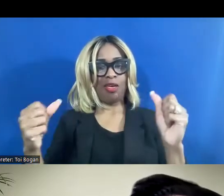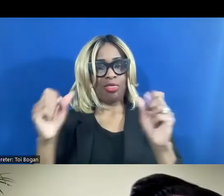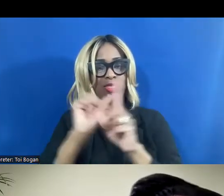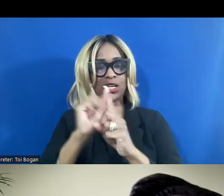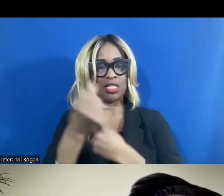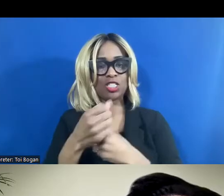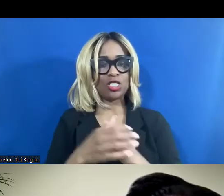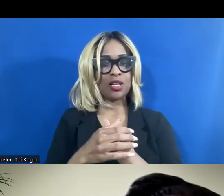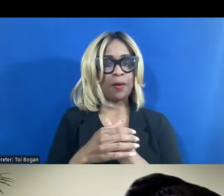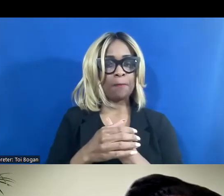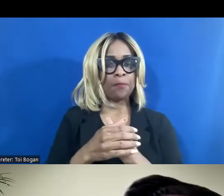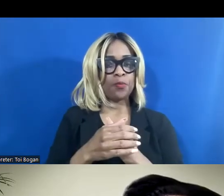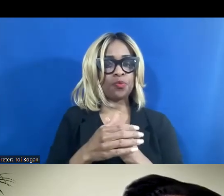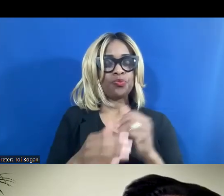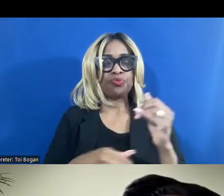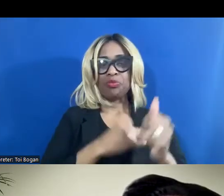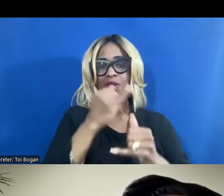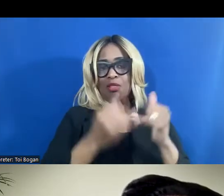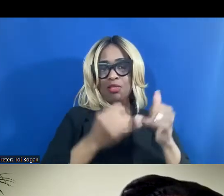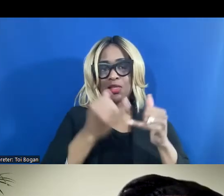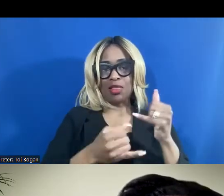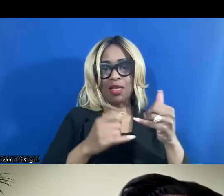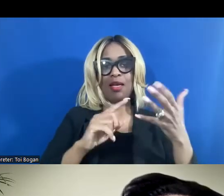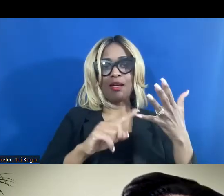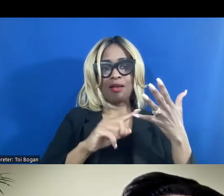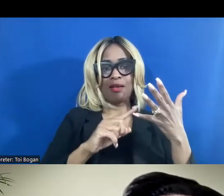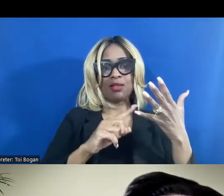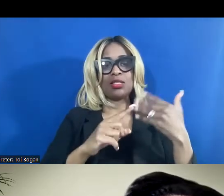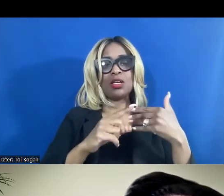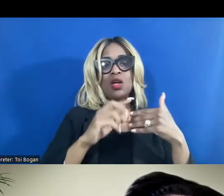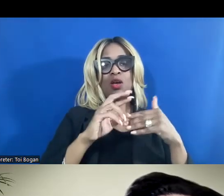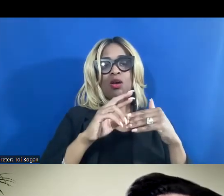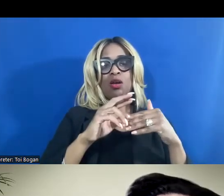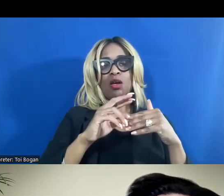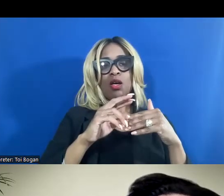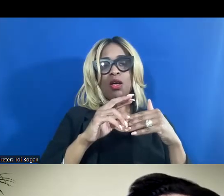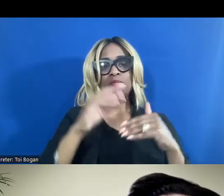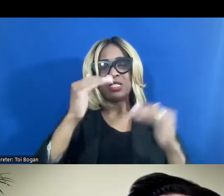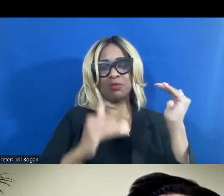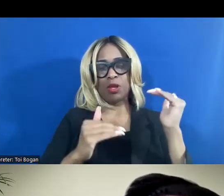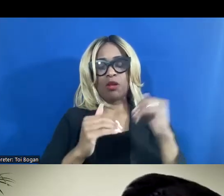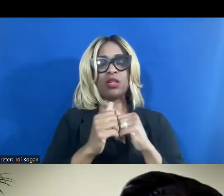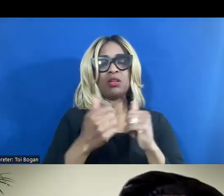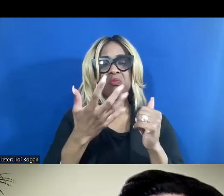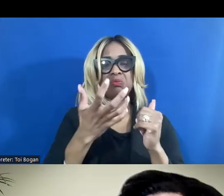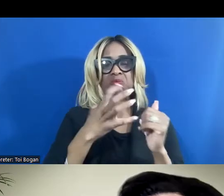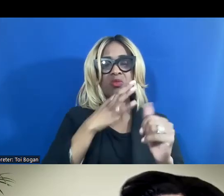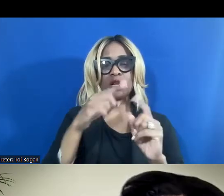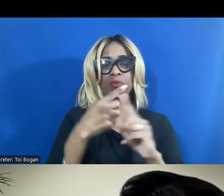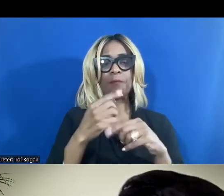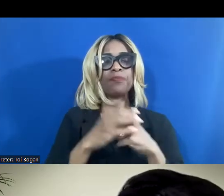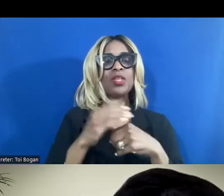So the last disparity and role of social determinants that I want to talk about is neighborhood and